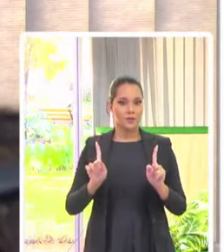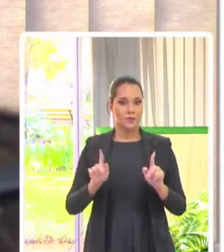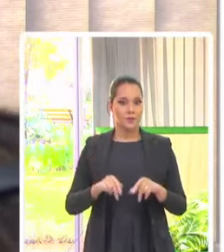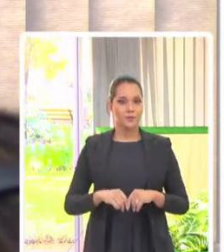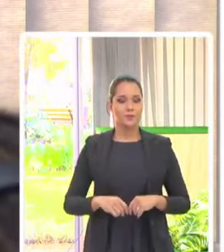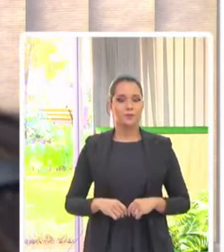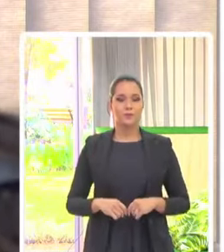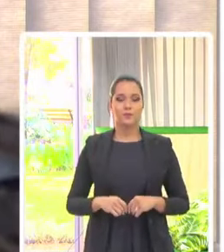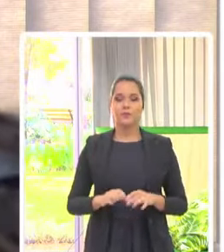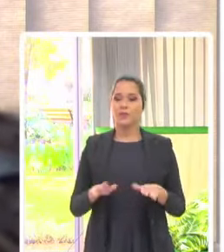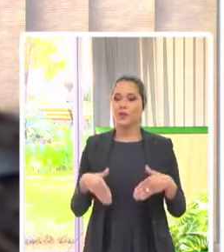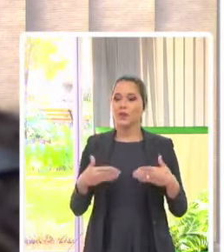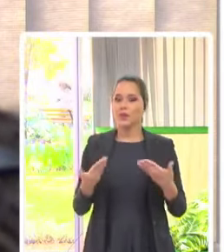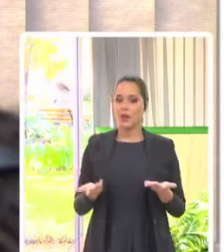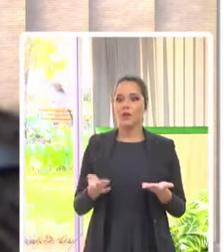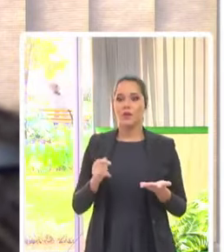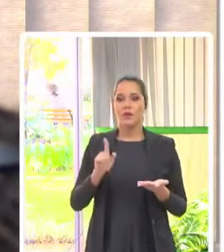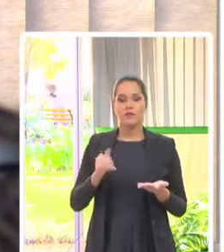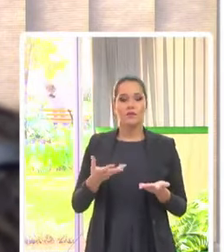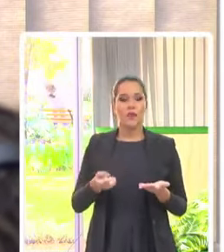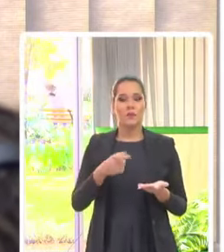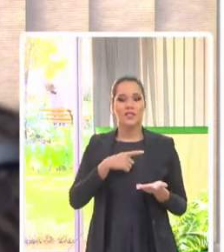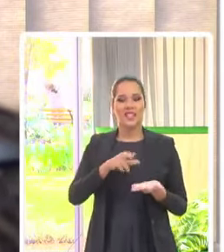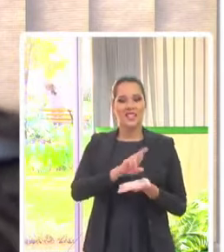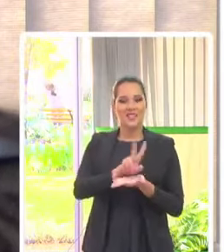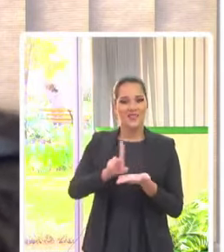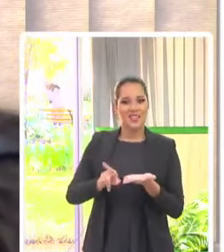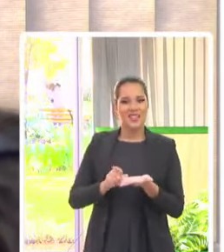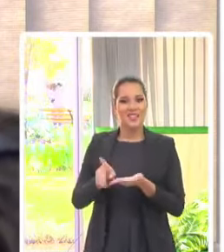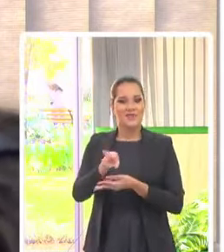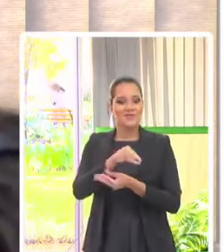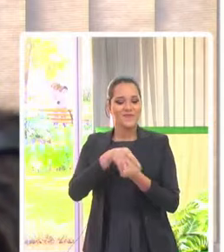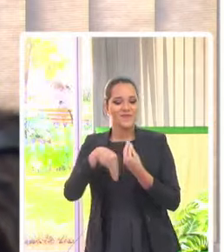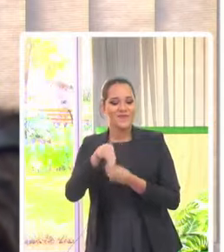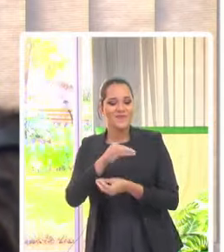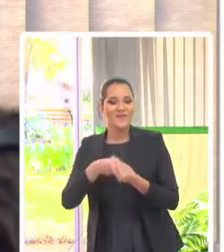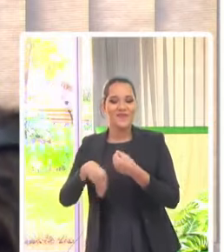different flavors could we bring to the conversation?